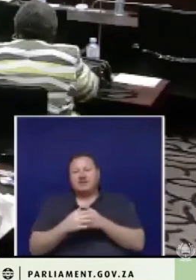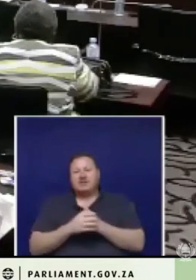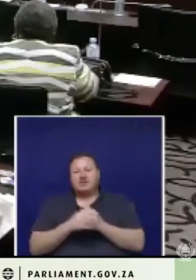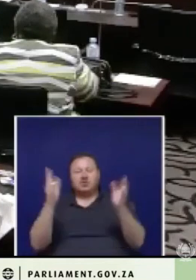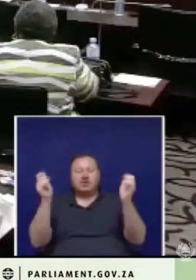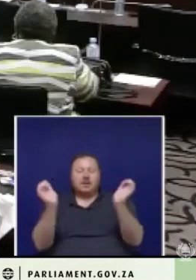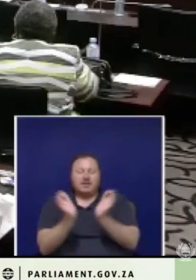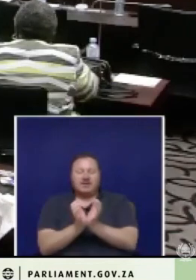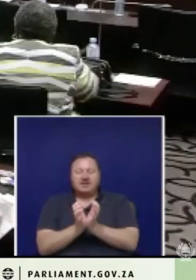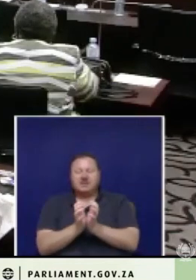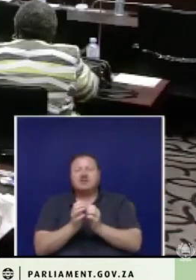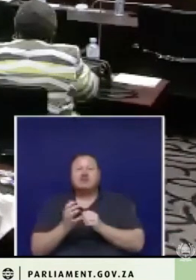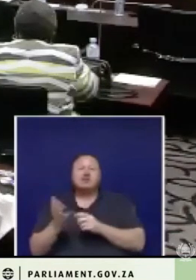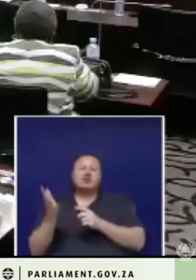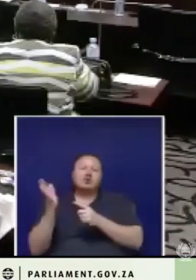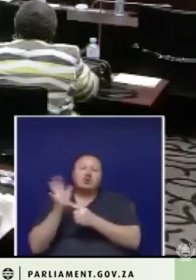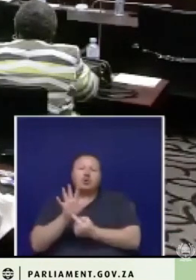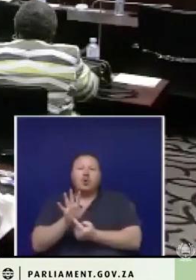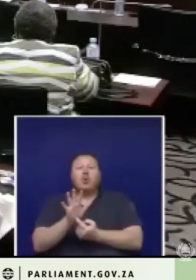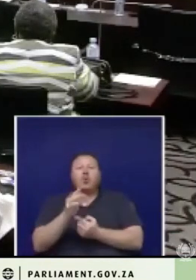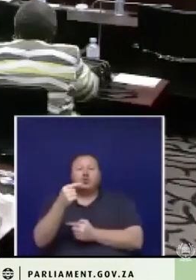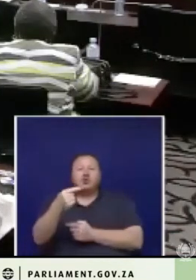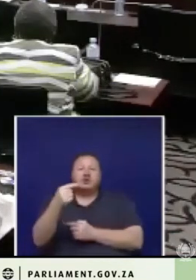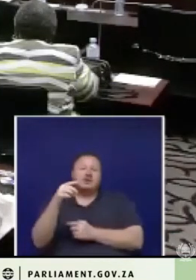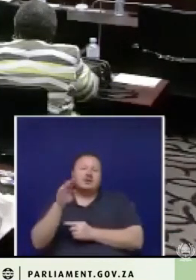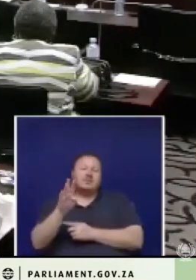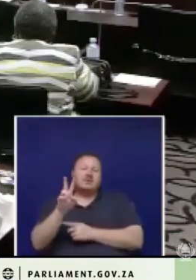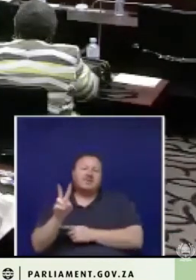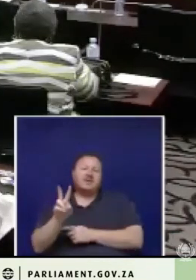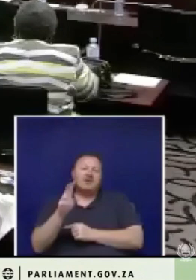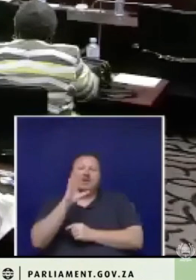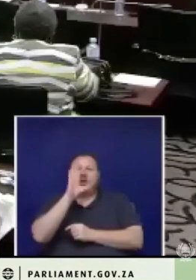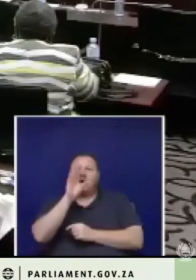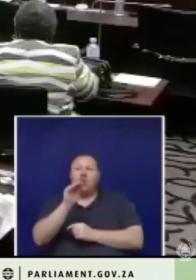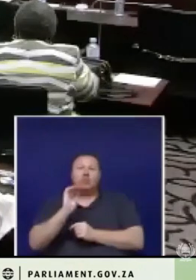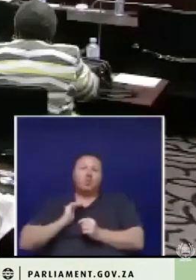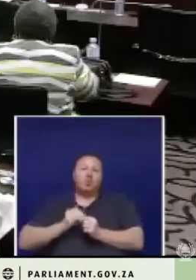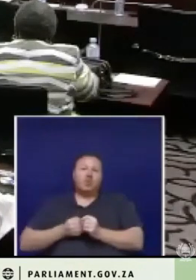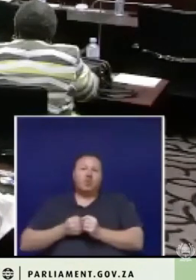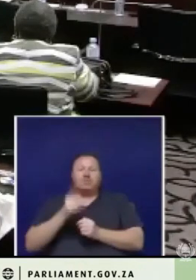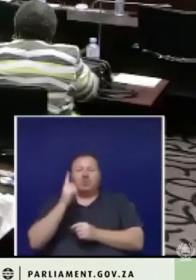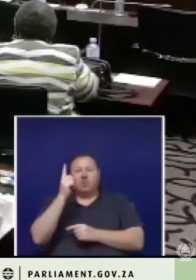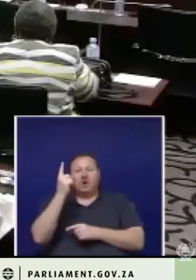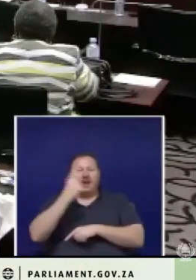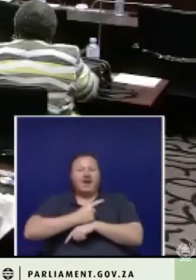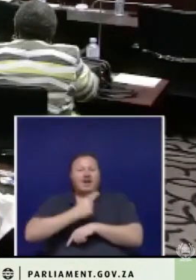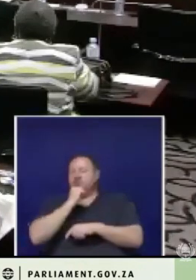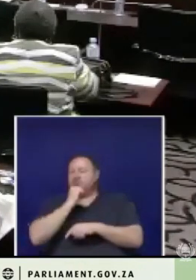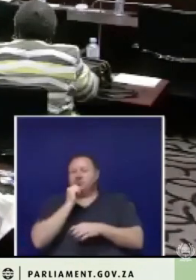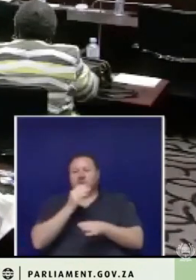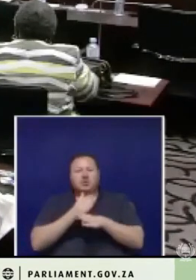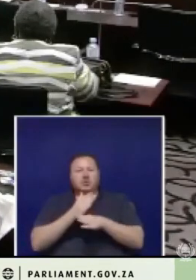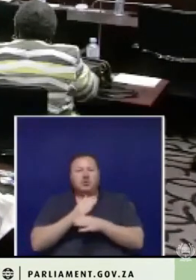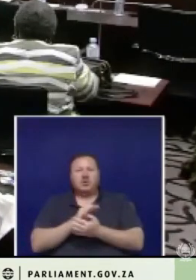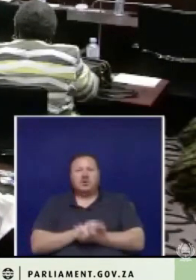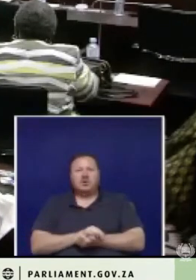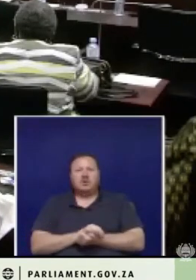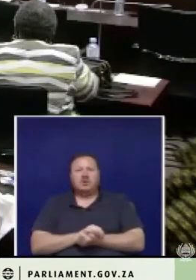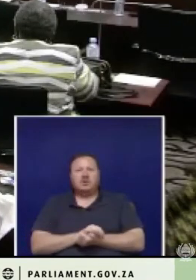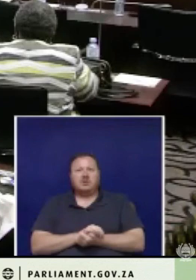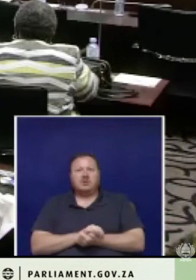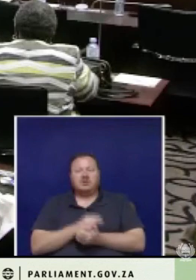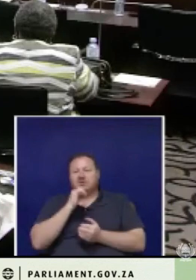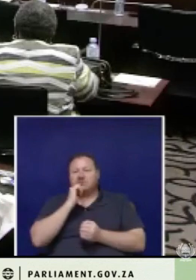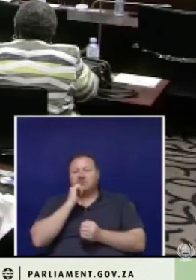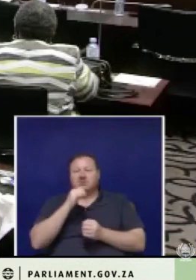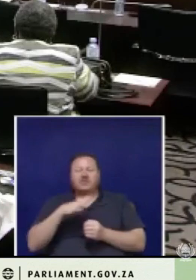social costs of GBV by asking women to refrain from work for a day. This was not just a